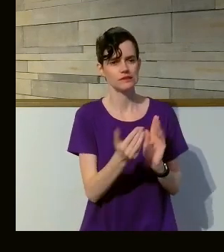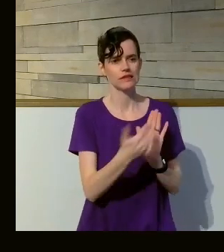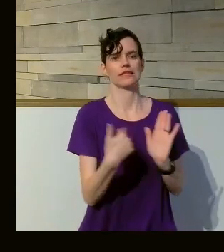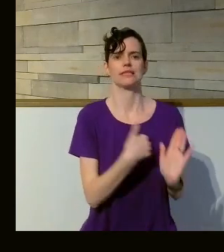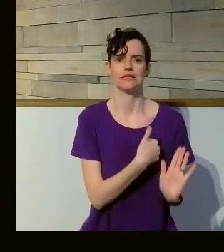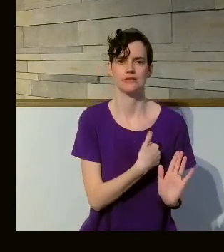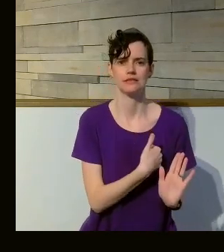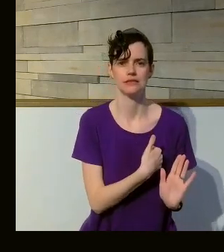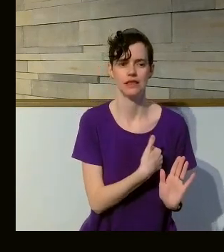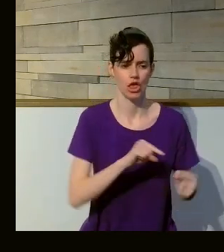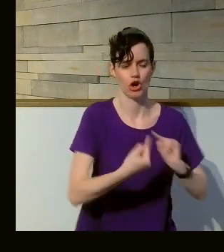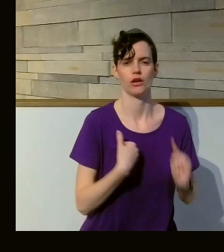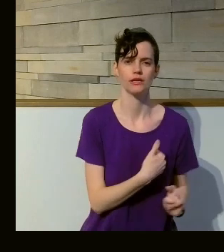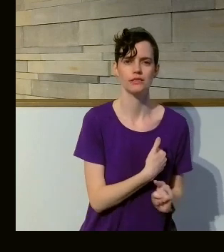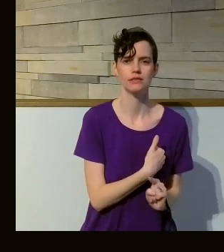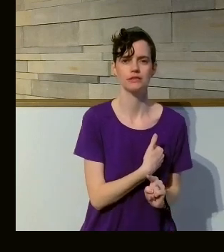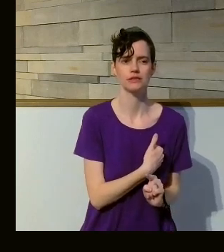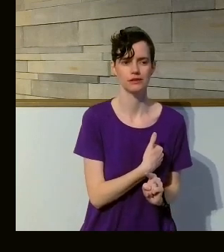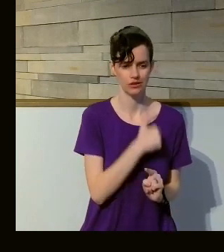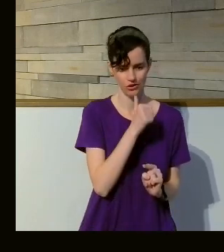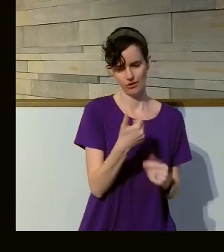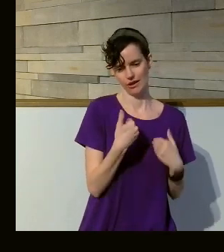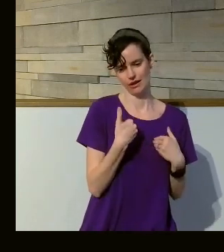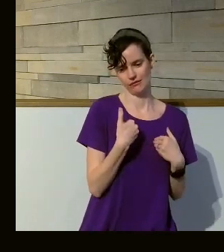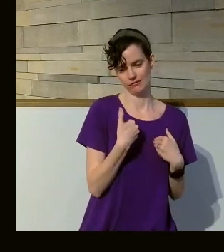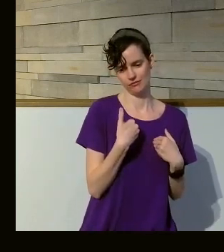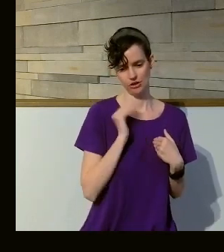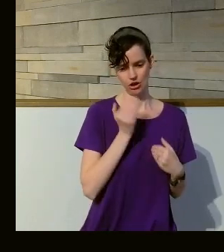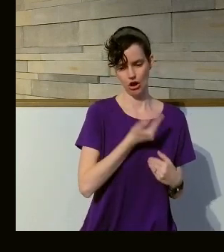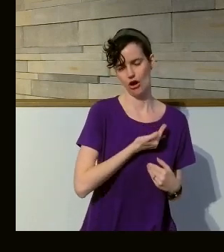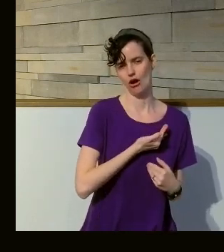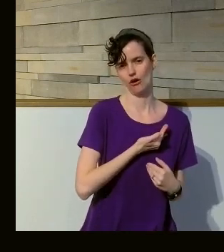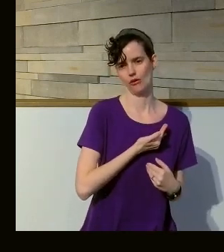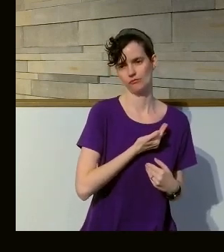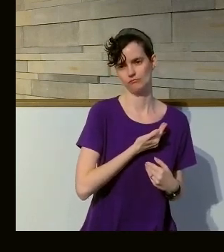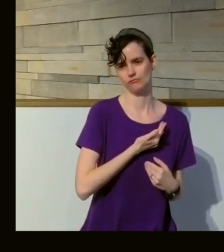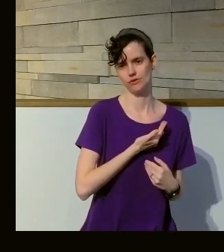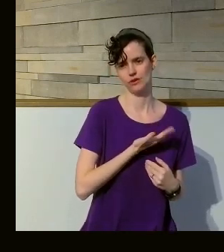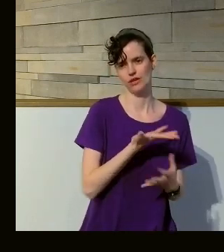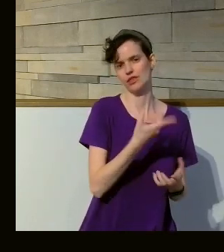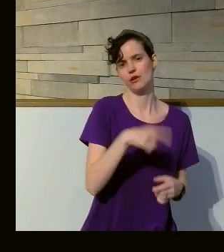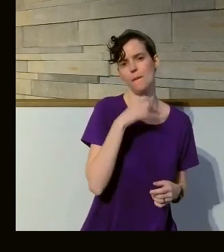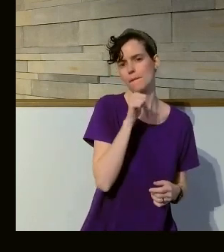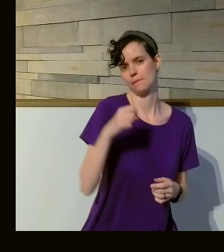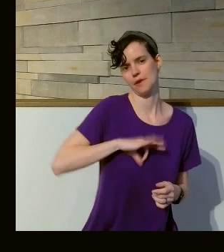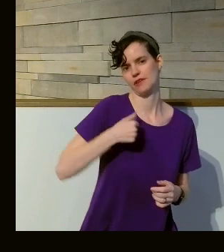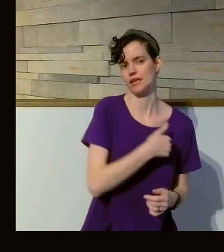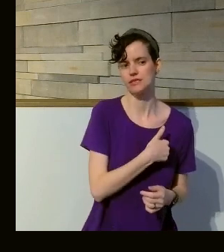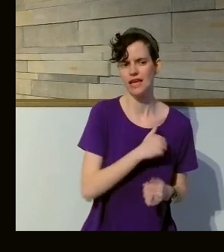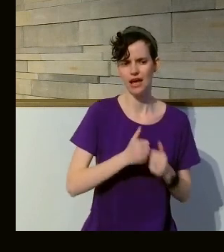us. They hurt us. They don't have our best in their will. How do we act